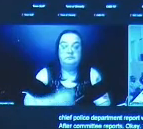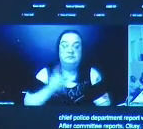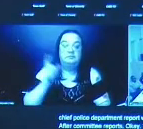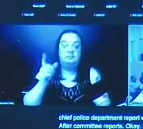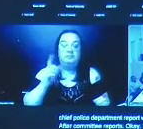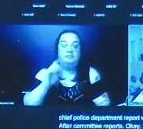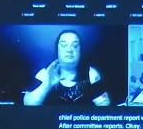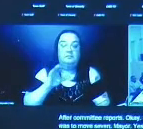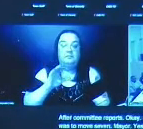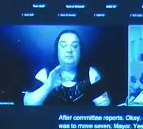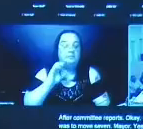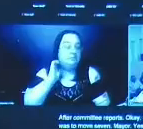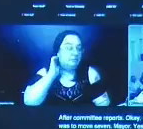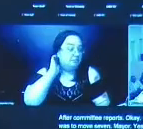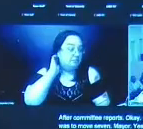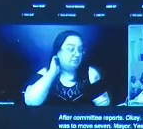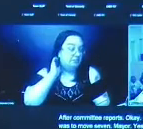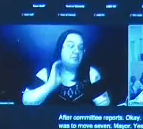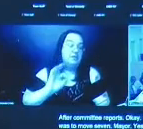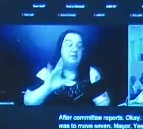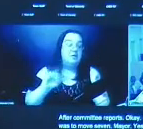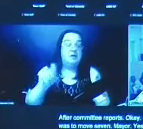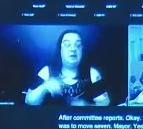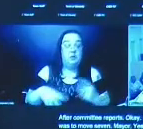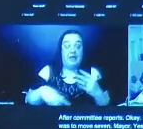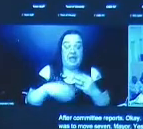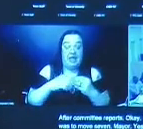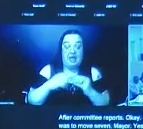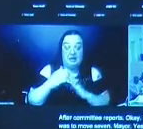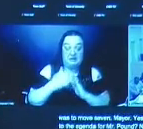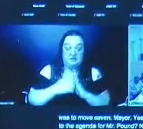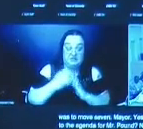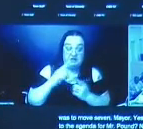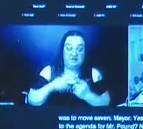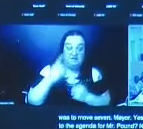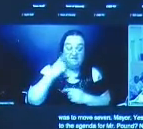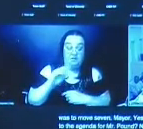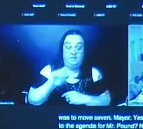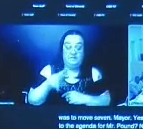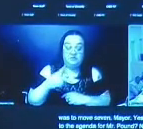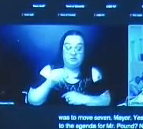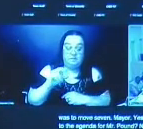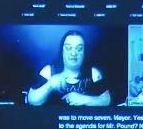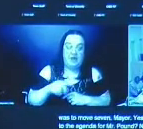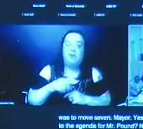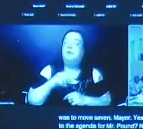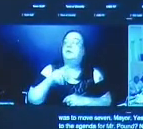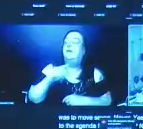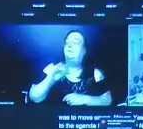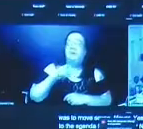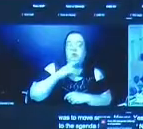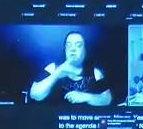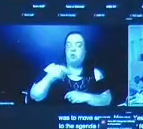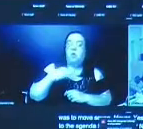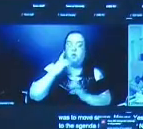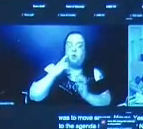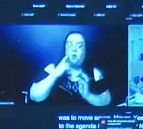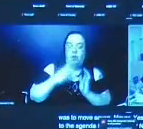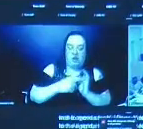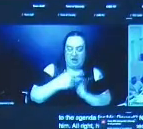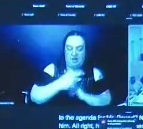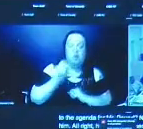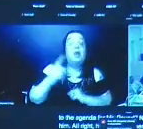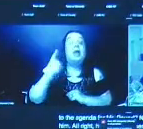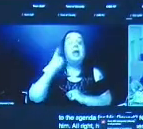to the agenda for Mr. Pounds? No, I'll just recognize him. All right, hearing no further changes, is there a motion to approve